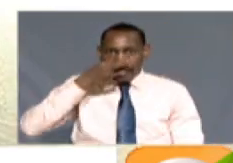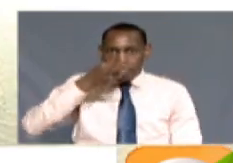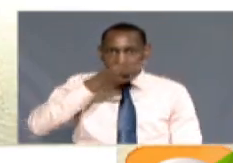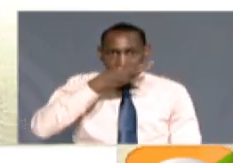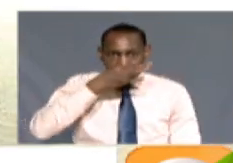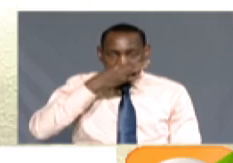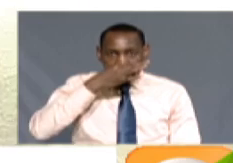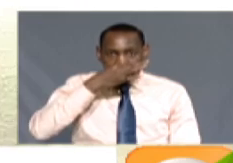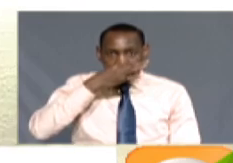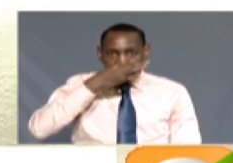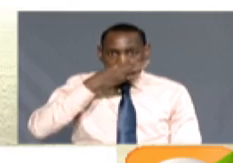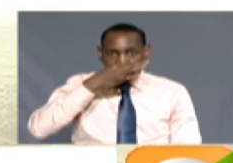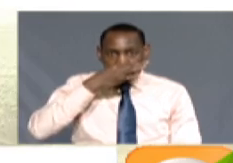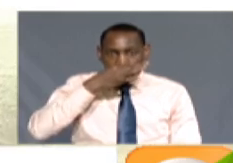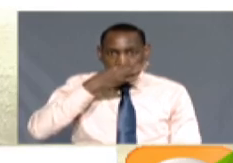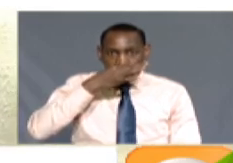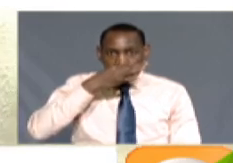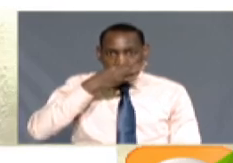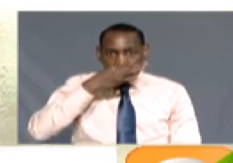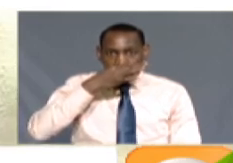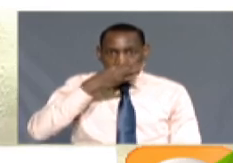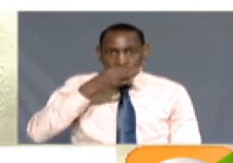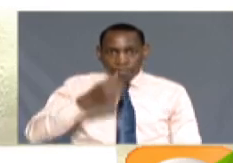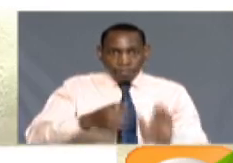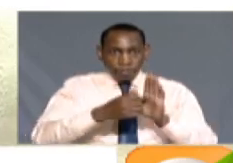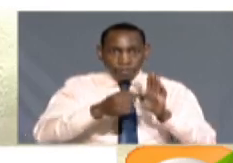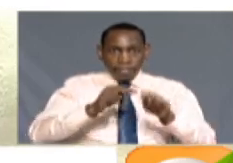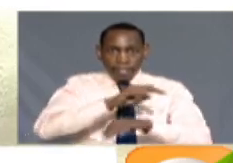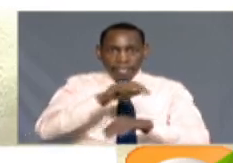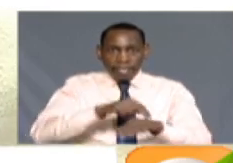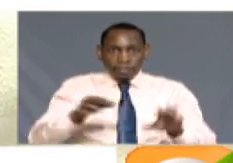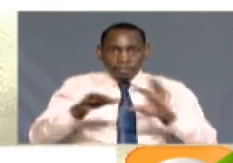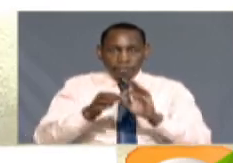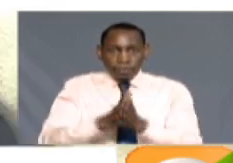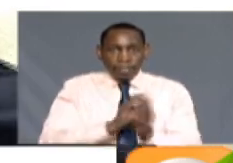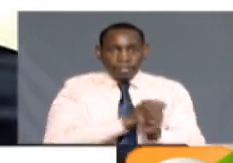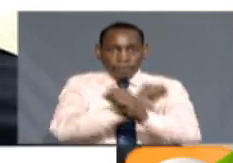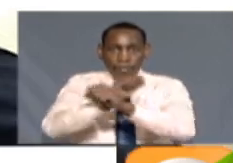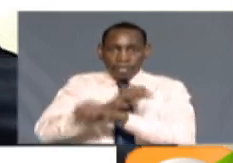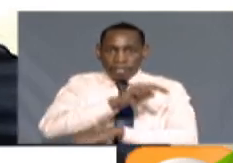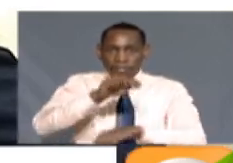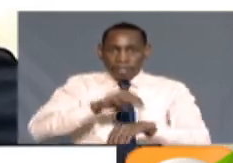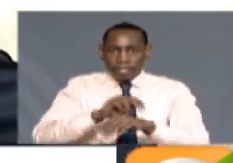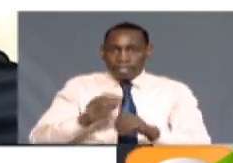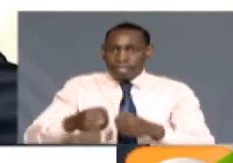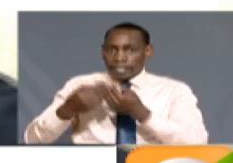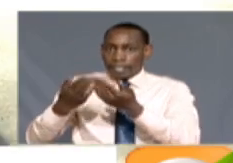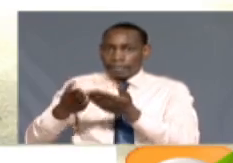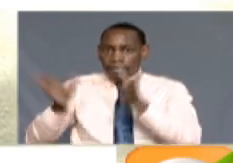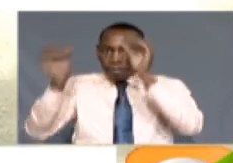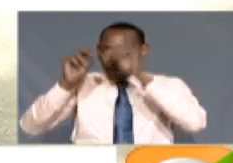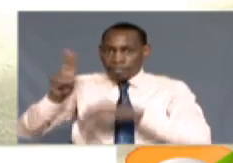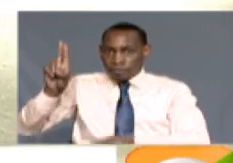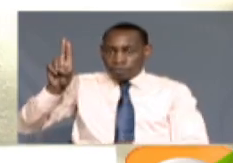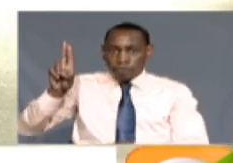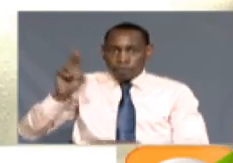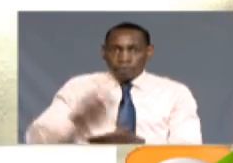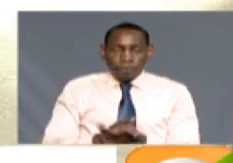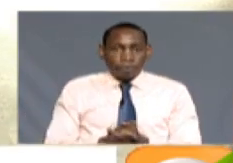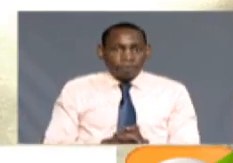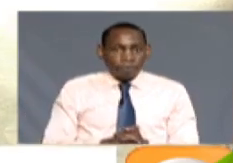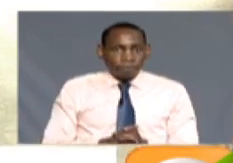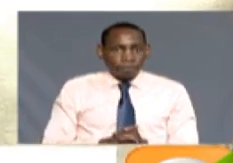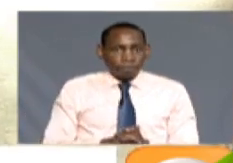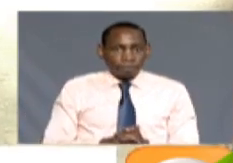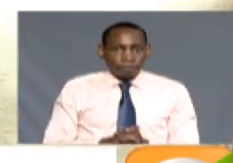sword, a symbol of national unity and protection of a nation, was given to Uhuru Kenyatta by Karangi. If you know Karangi, Karangi is